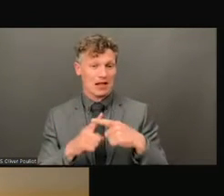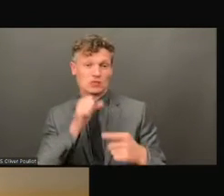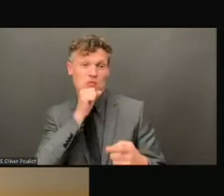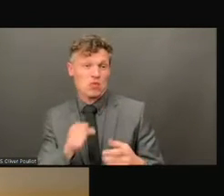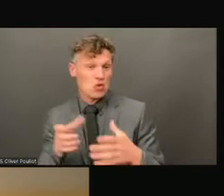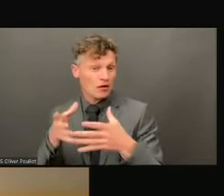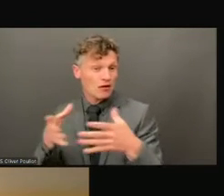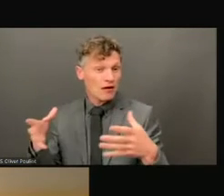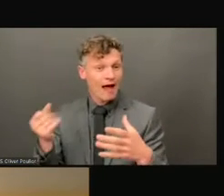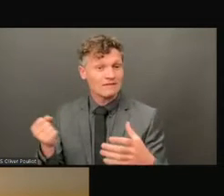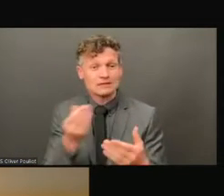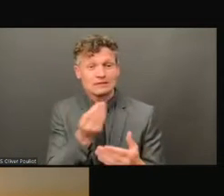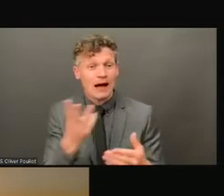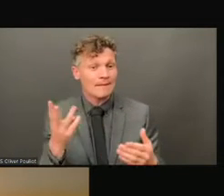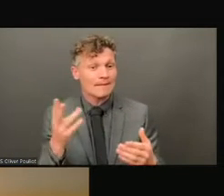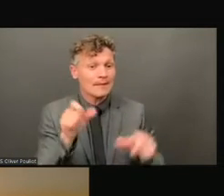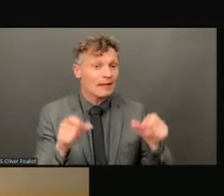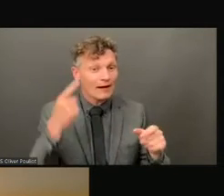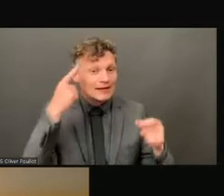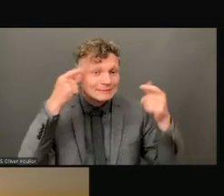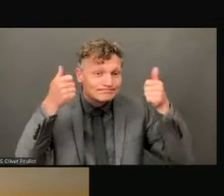dementia.